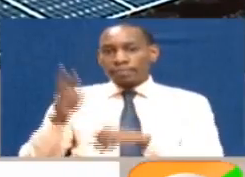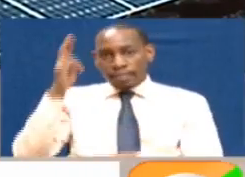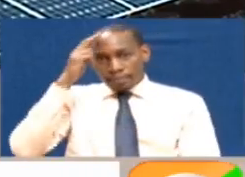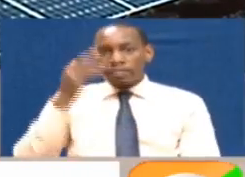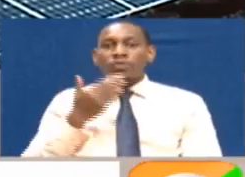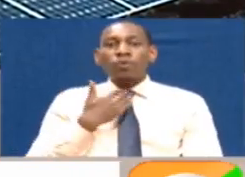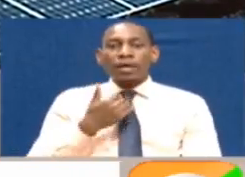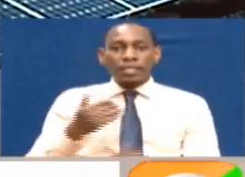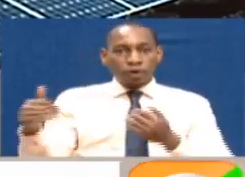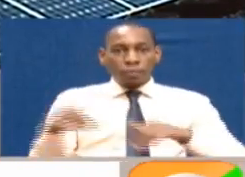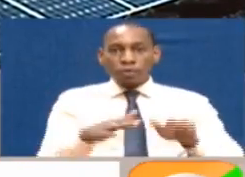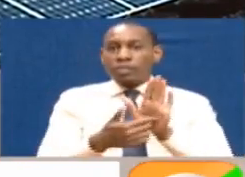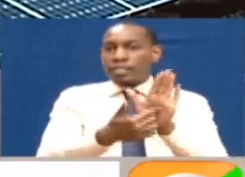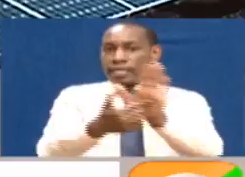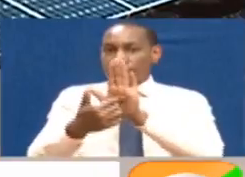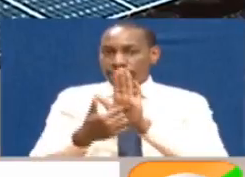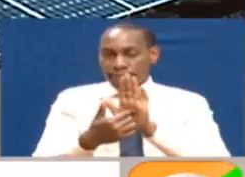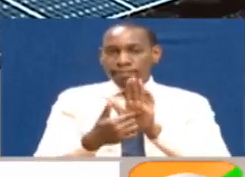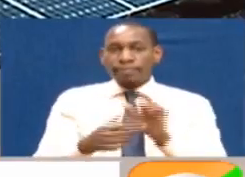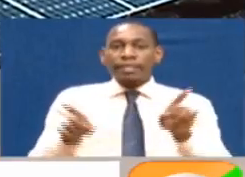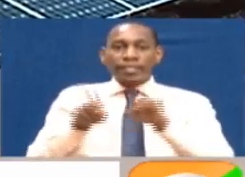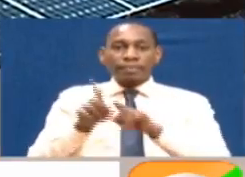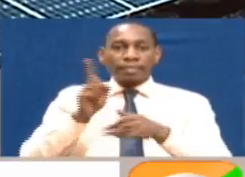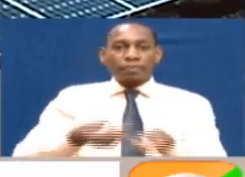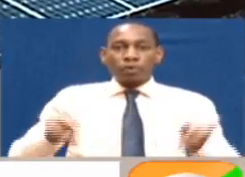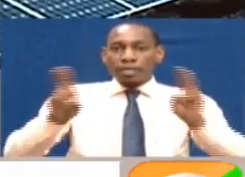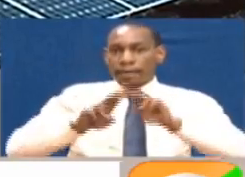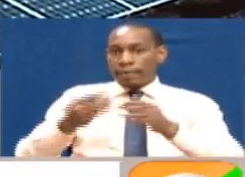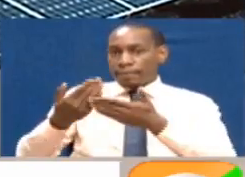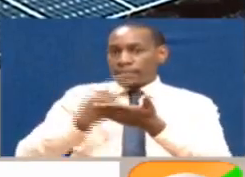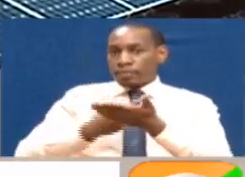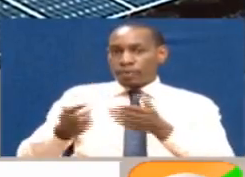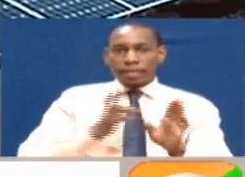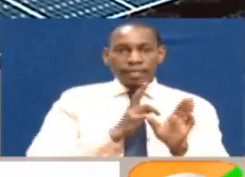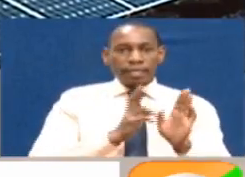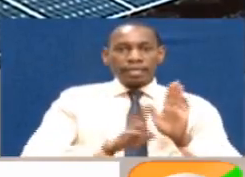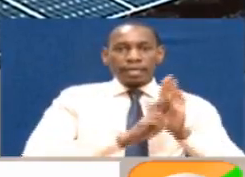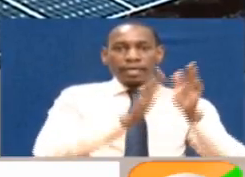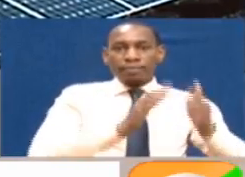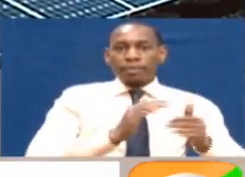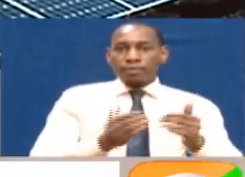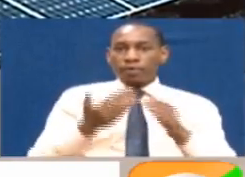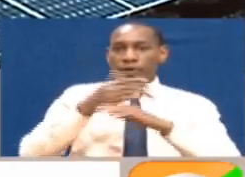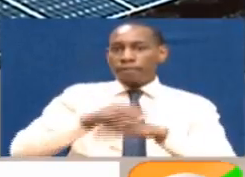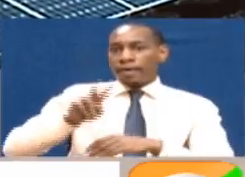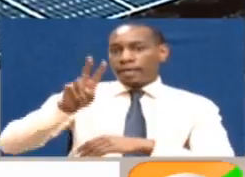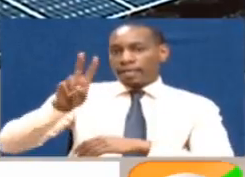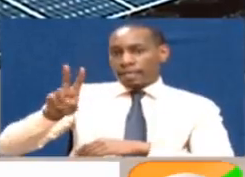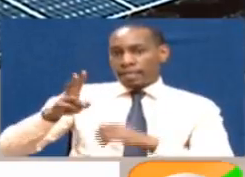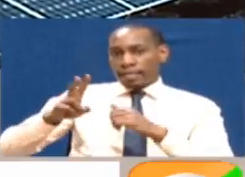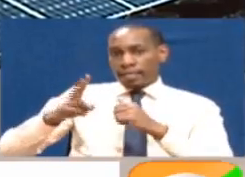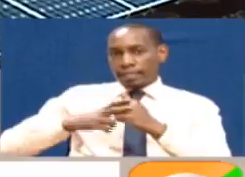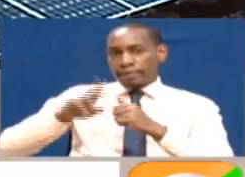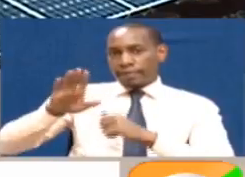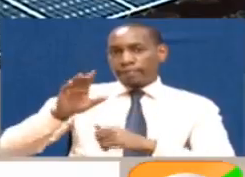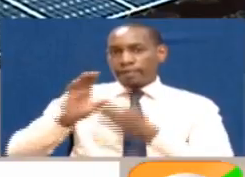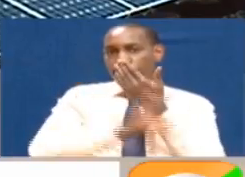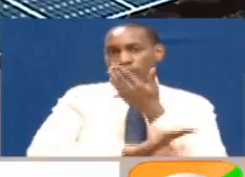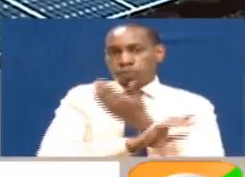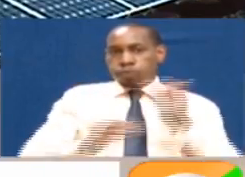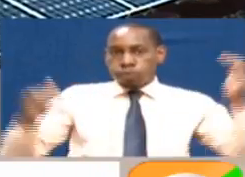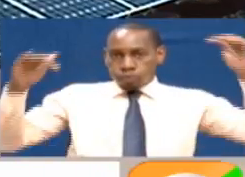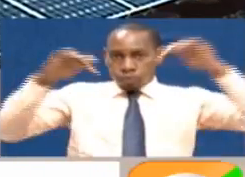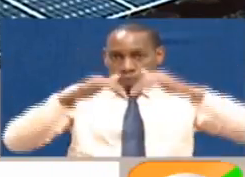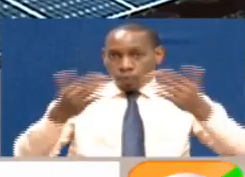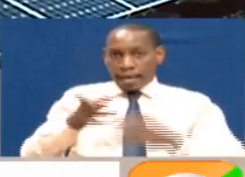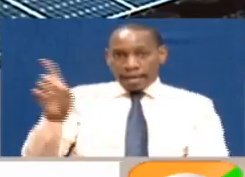want a place to show it off. That is exactly what happened last week when representatives from over 75 countries converged